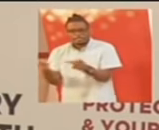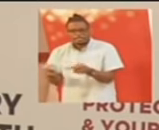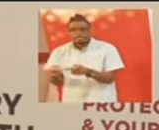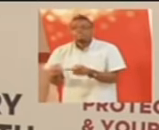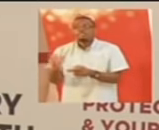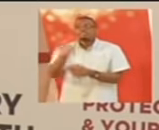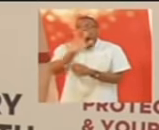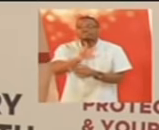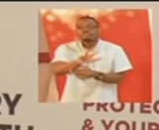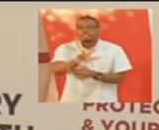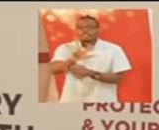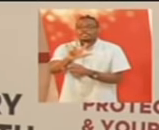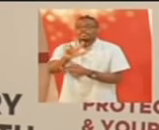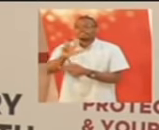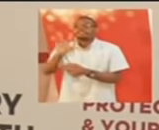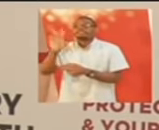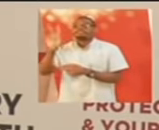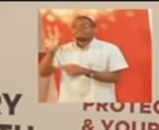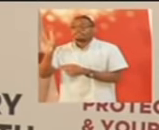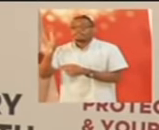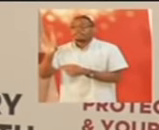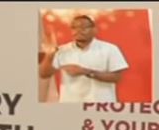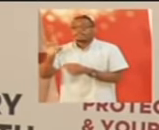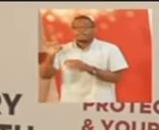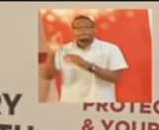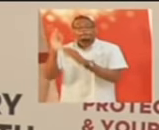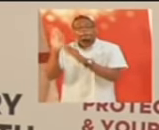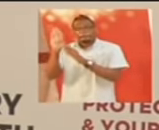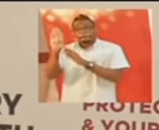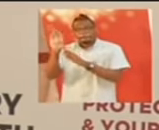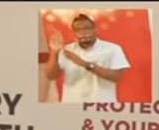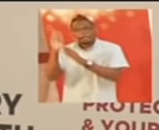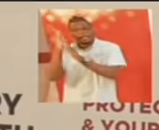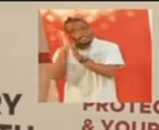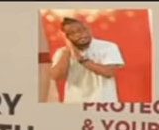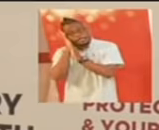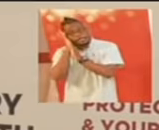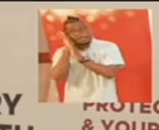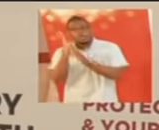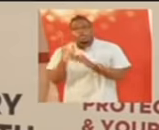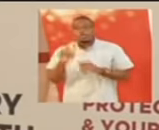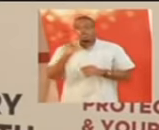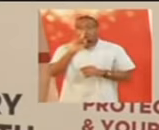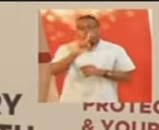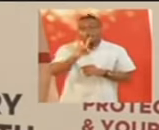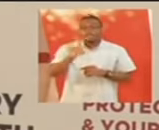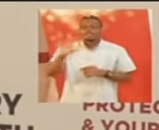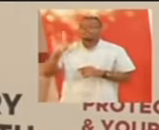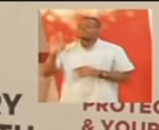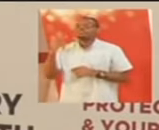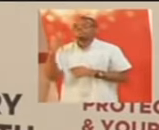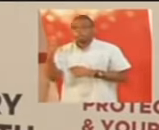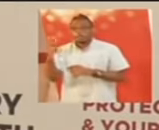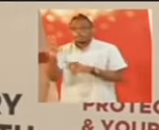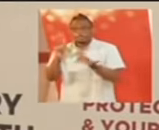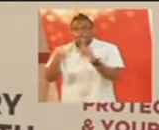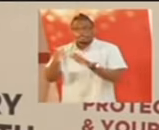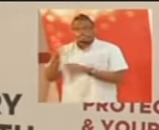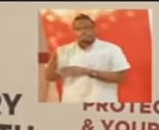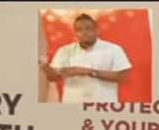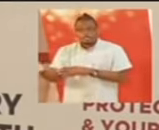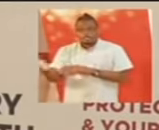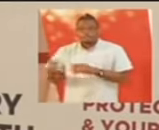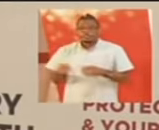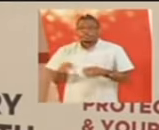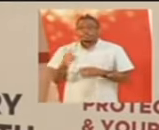379 beds, and at present we have 182 persons in those facilities with an overall percentage of